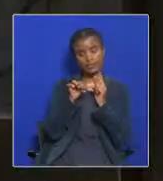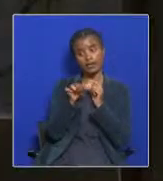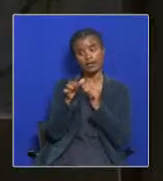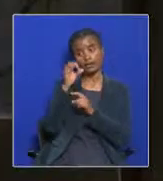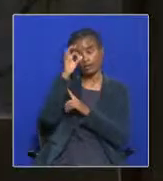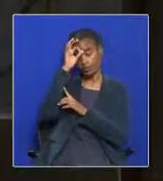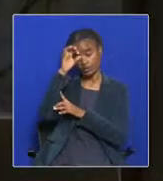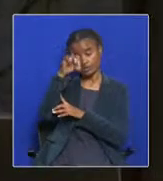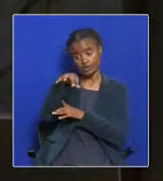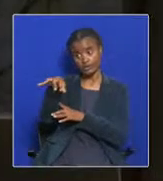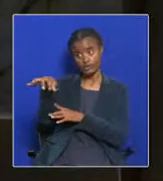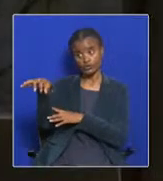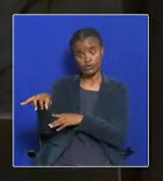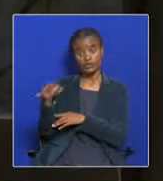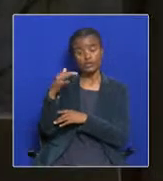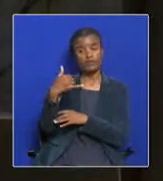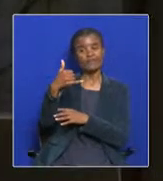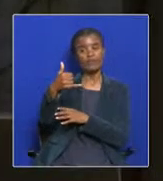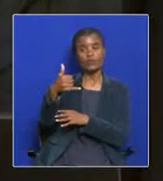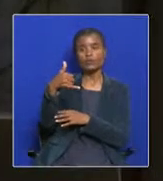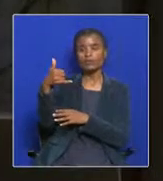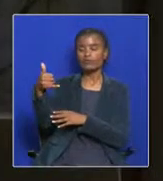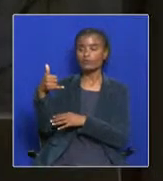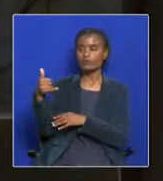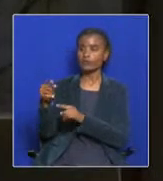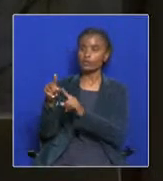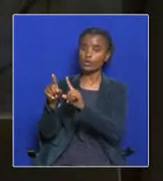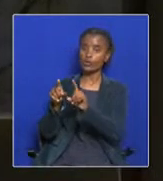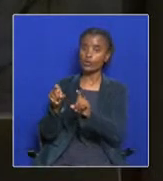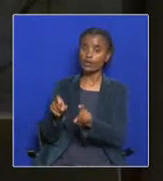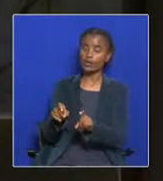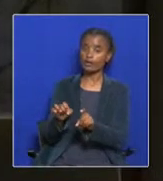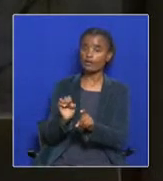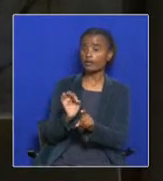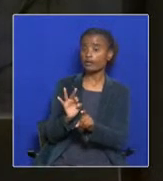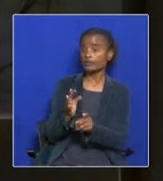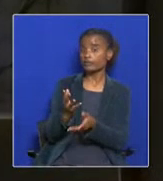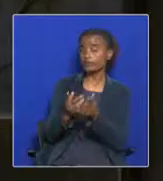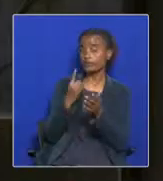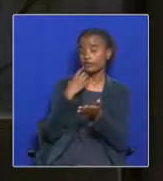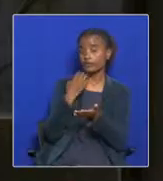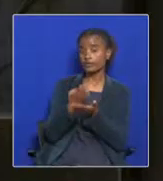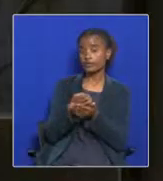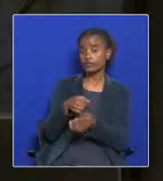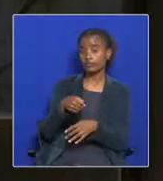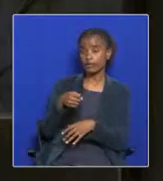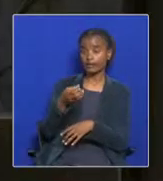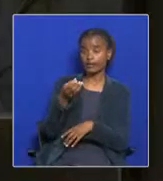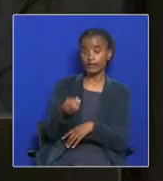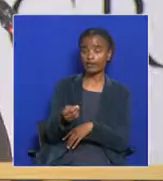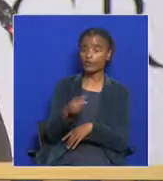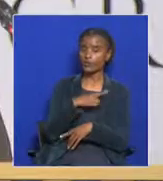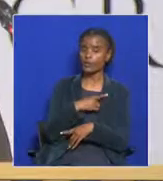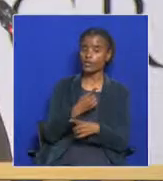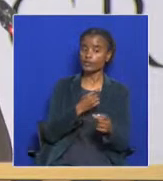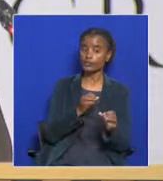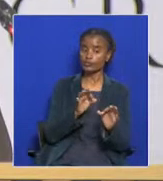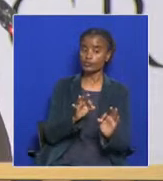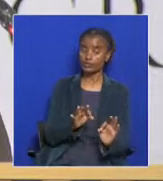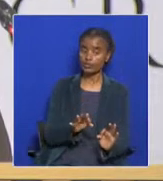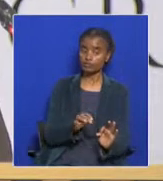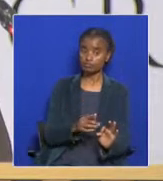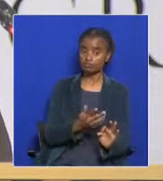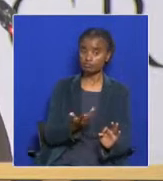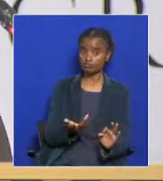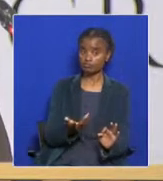and inquire if they have evidence bags so that you can do this properly? I did